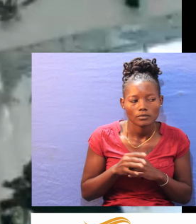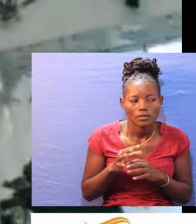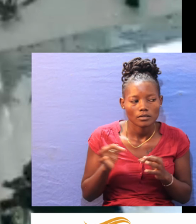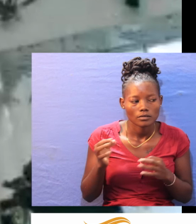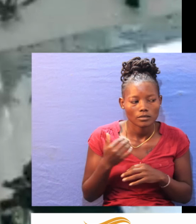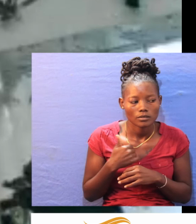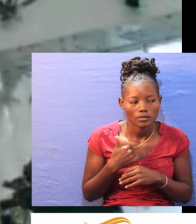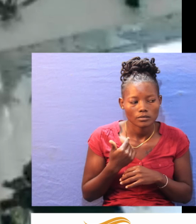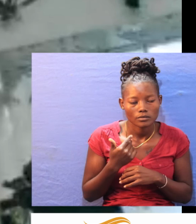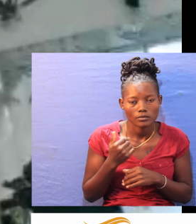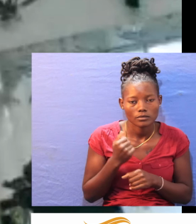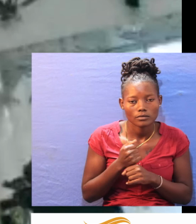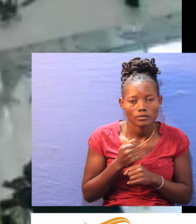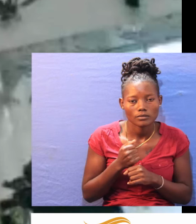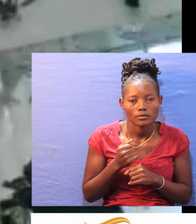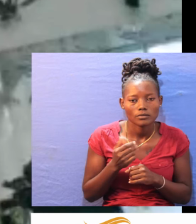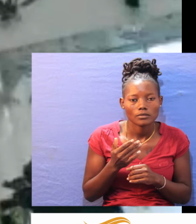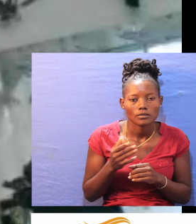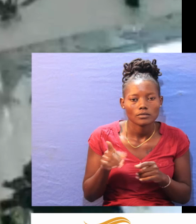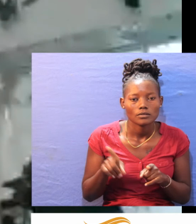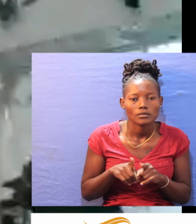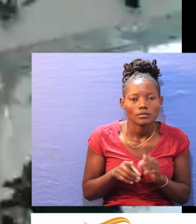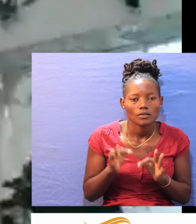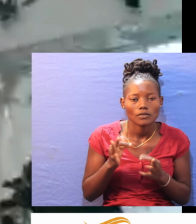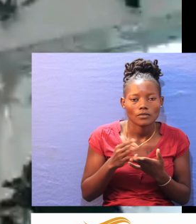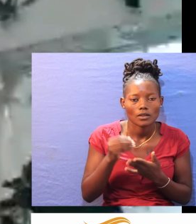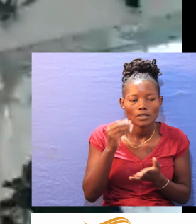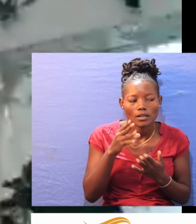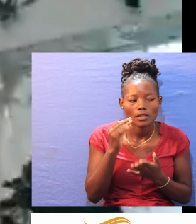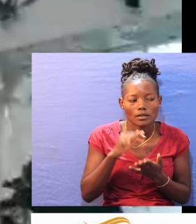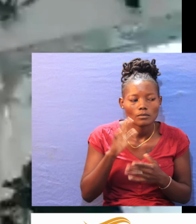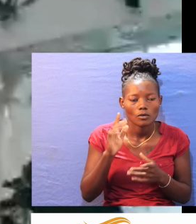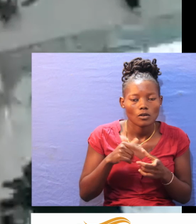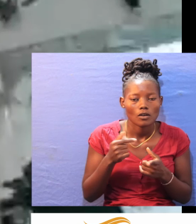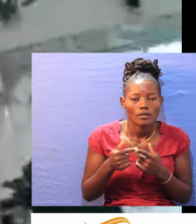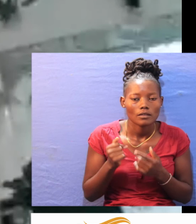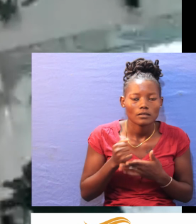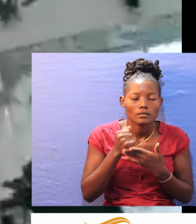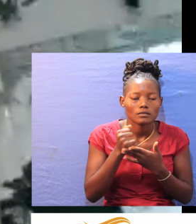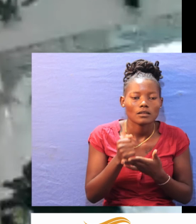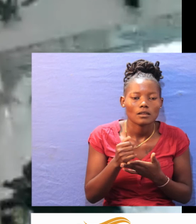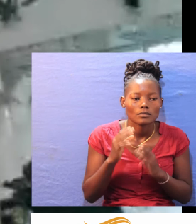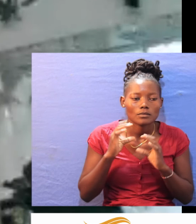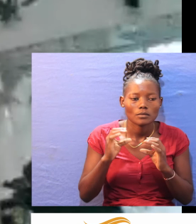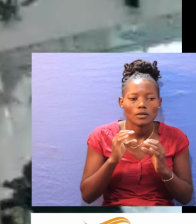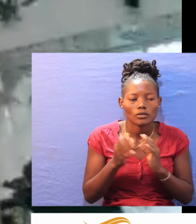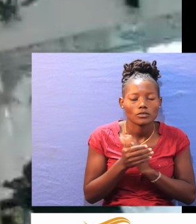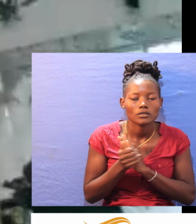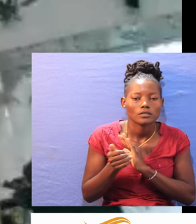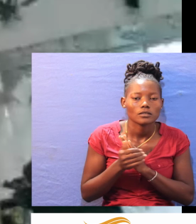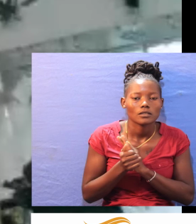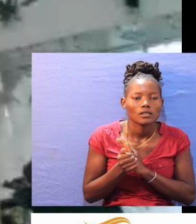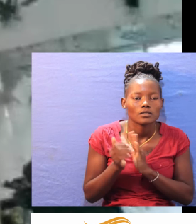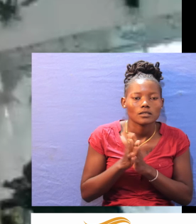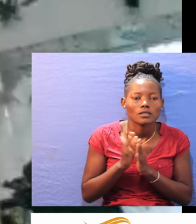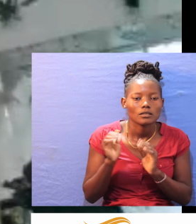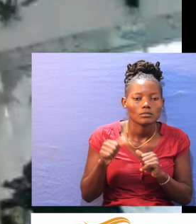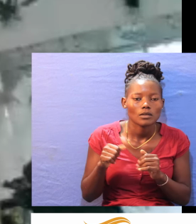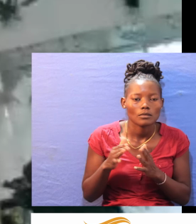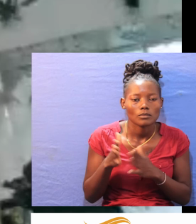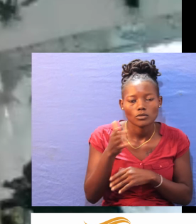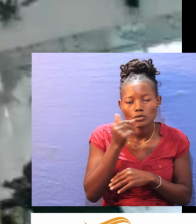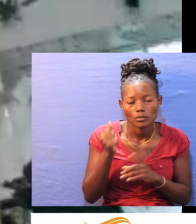big thing of mine. And again, if I learn more and it possibly helps my coaching skills, then I'll be able to better